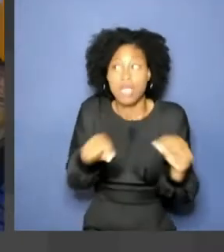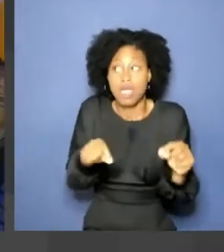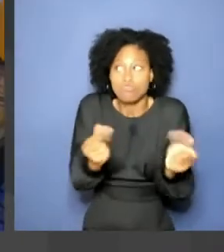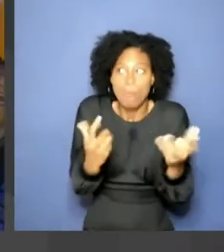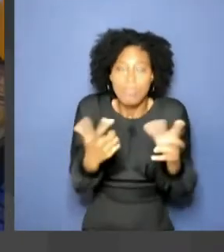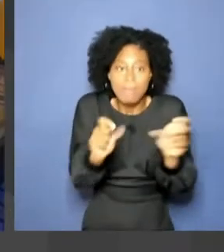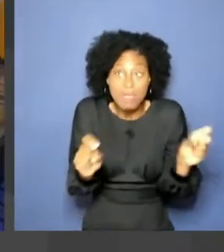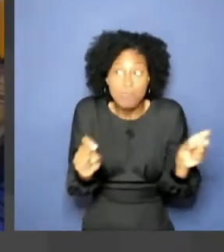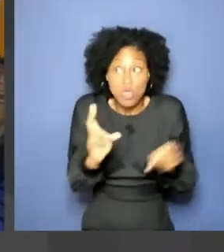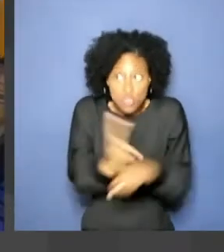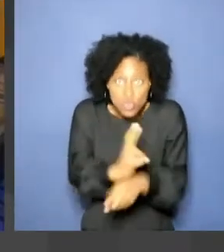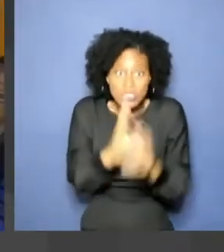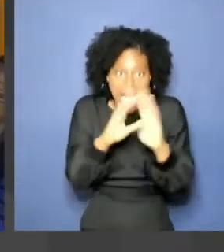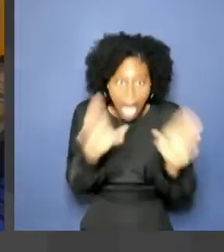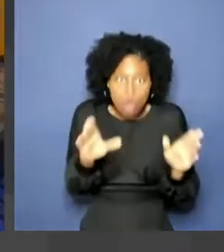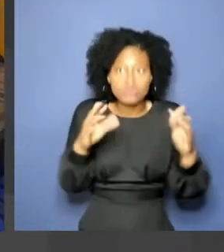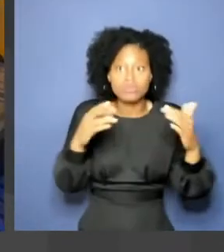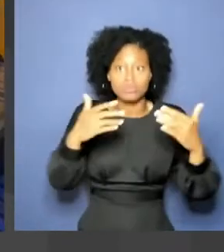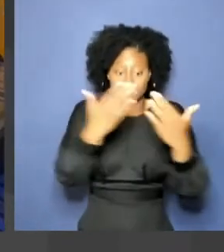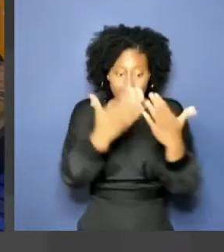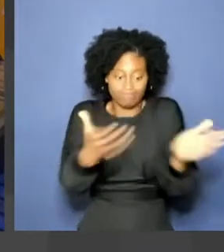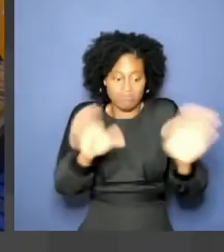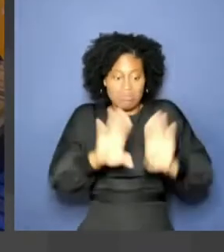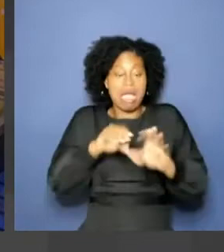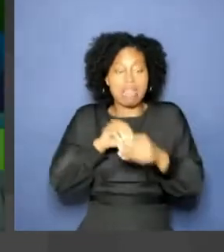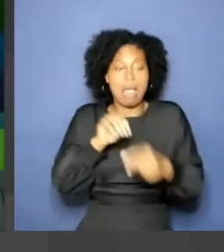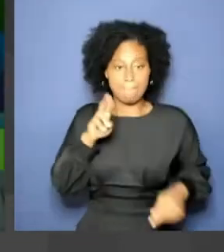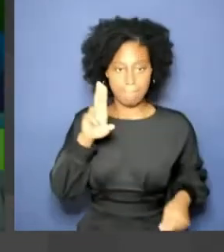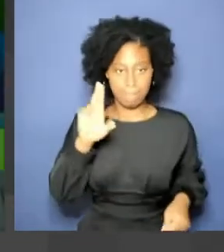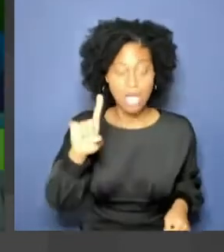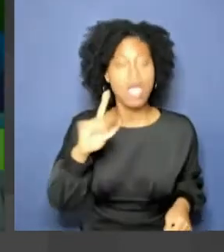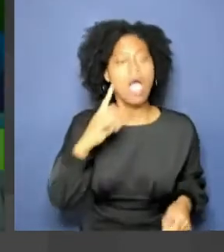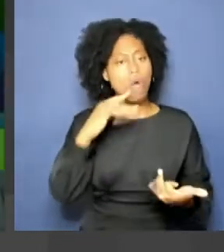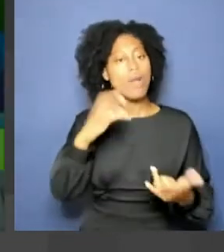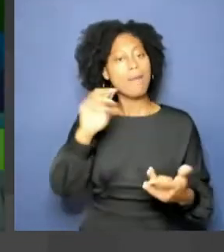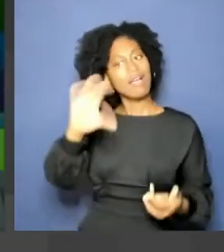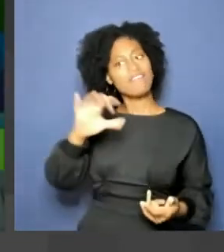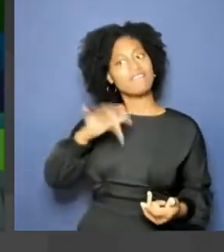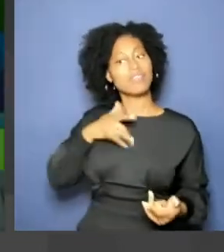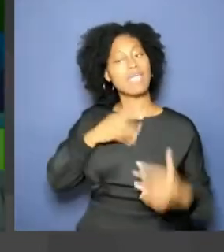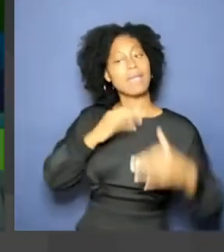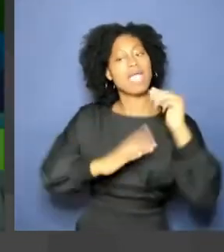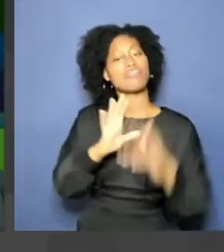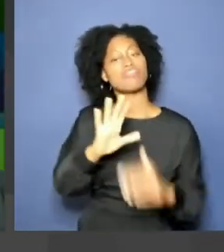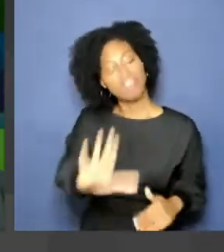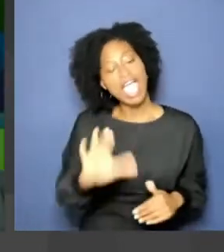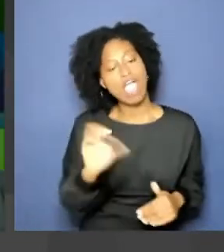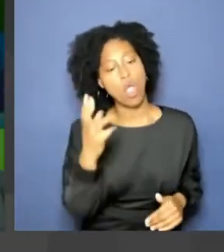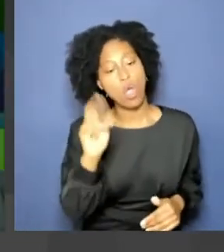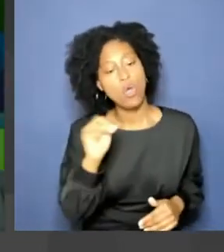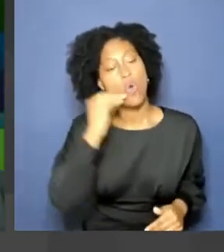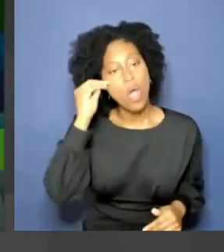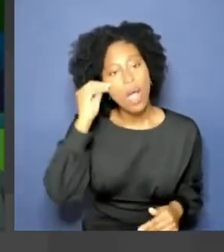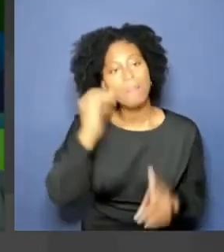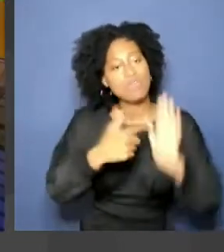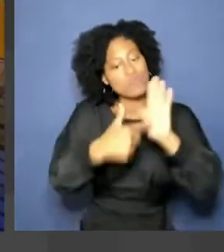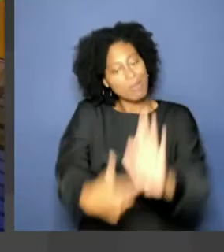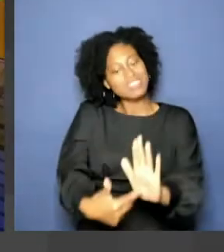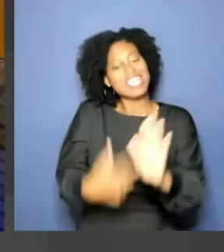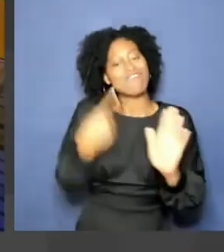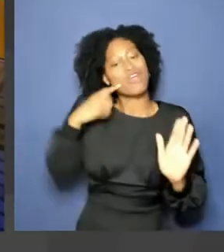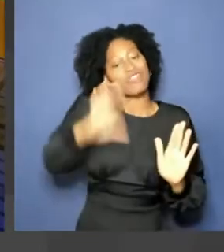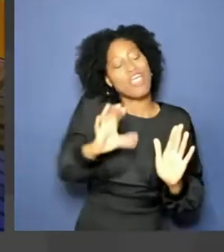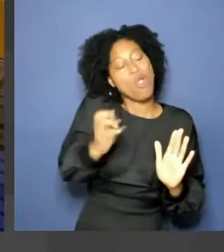really wanted people who are playing Minecraft to feel like they could build their home and feel like they're at home in Minecraft. So I'm really glad we got to add them for that reason. Amazing.